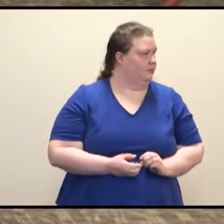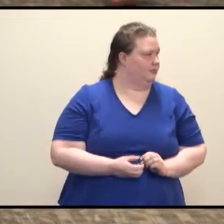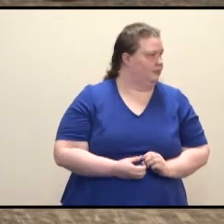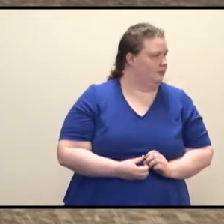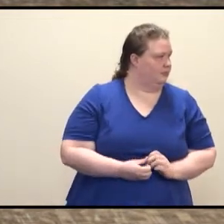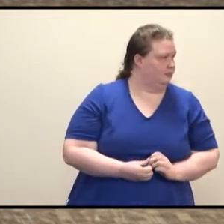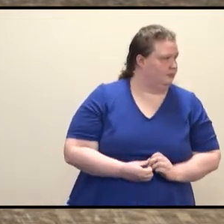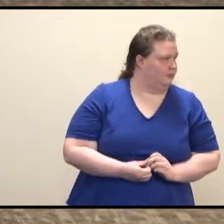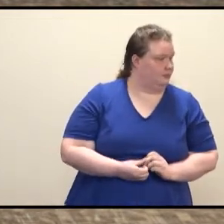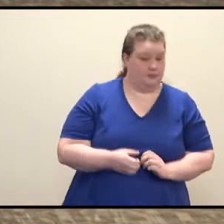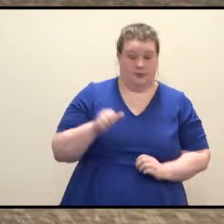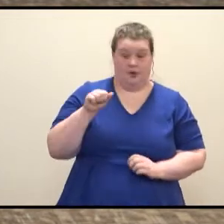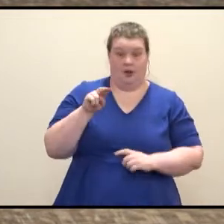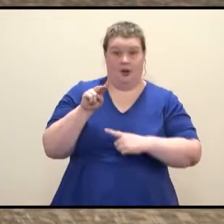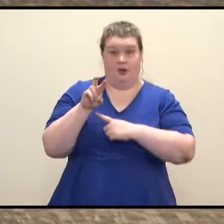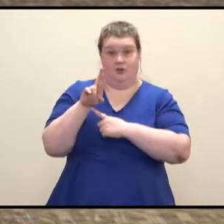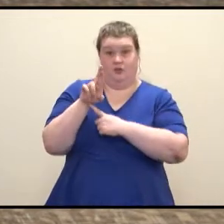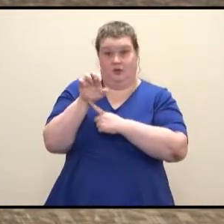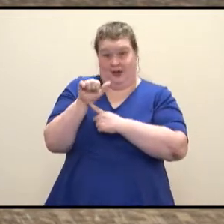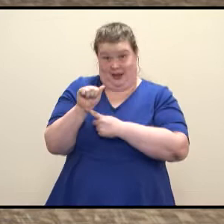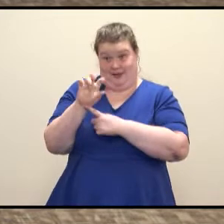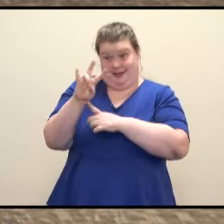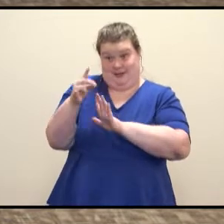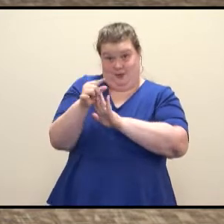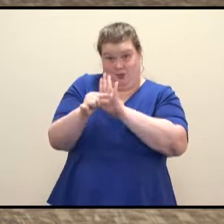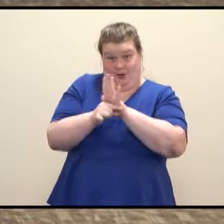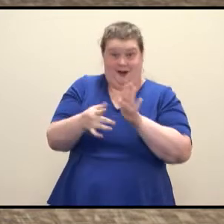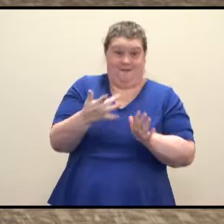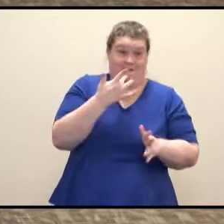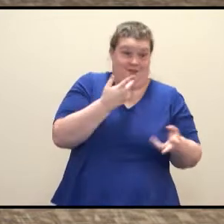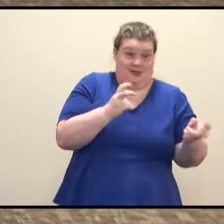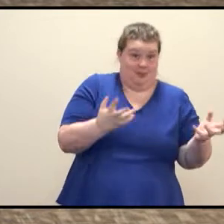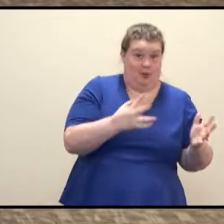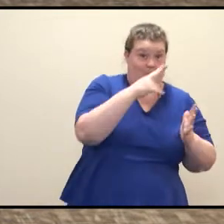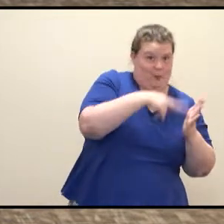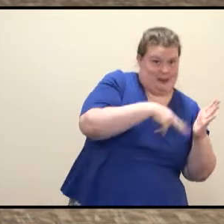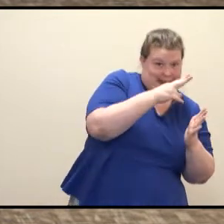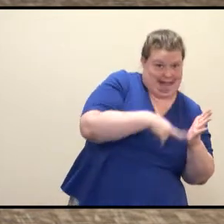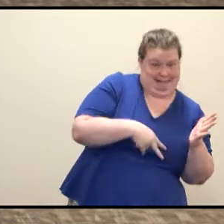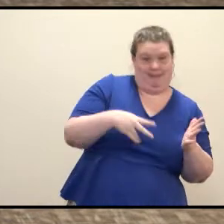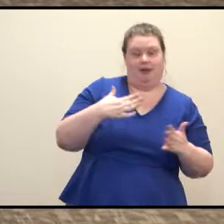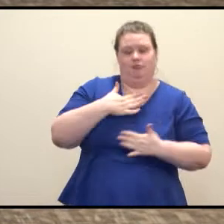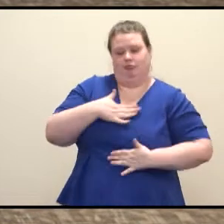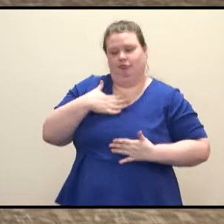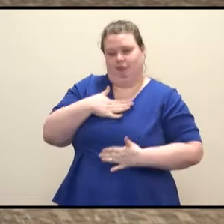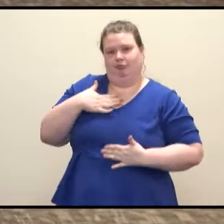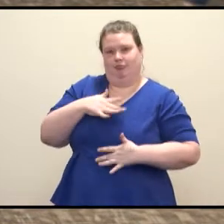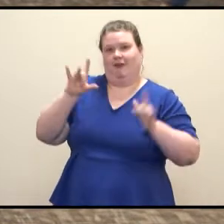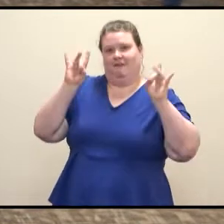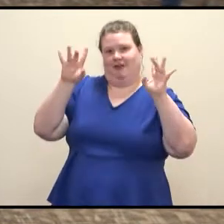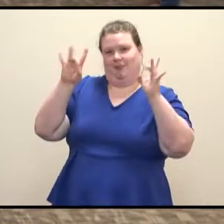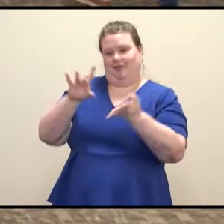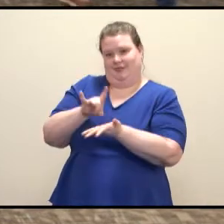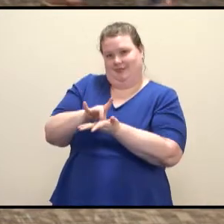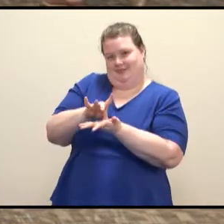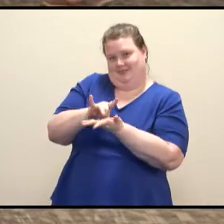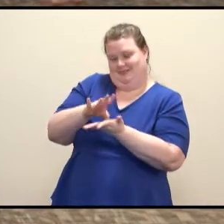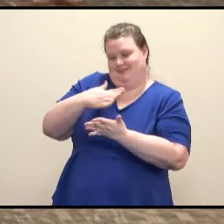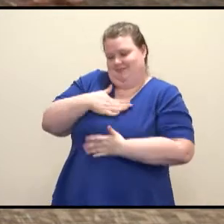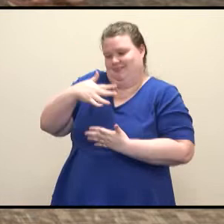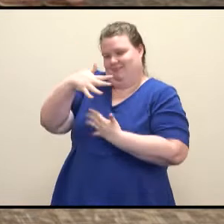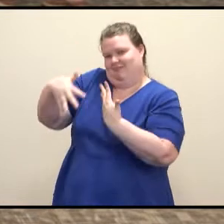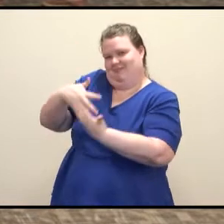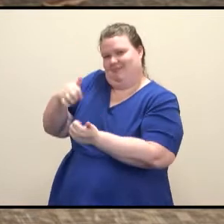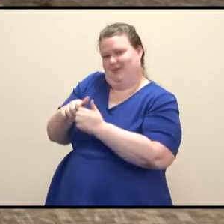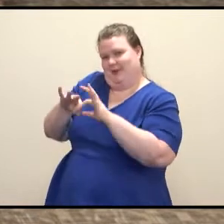Andrea's in 7th grade, and her favorite subject is reading. She plays volleyball, soccer, and likes to spend time with her family. When she grows up, Andrea wants to be a